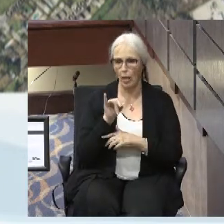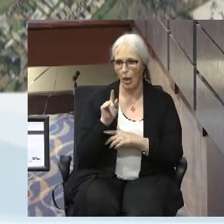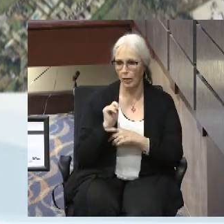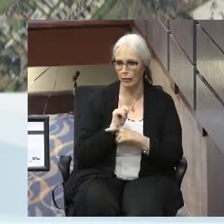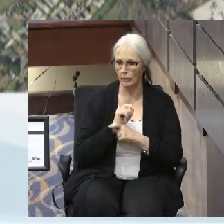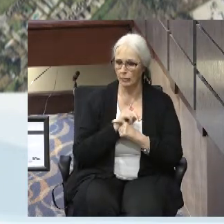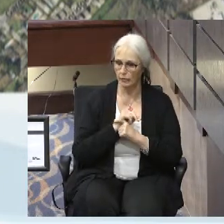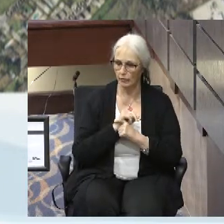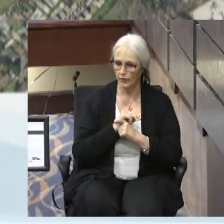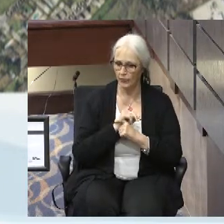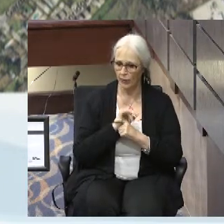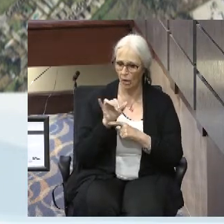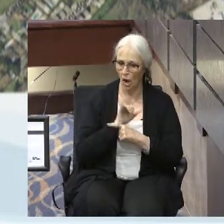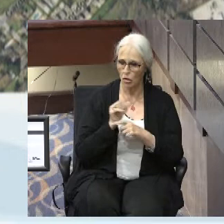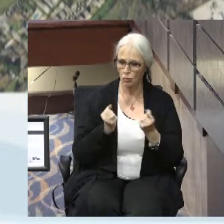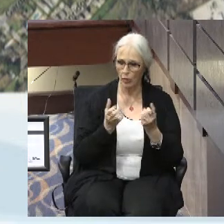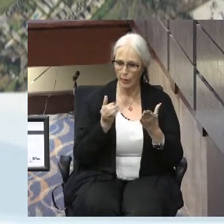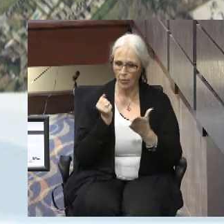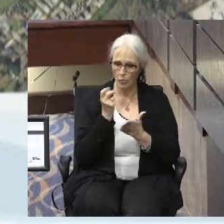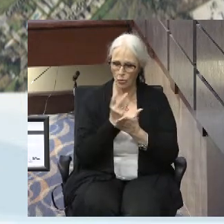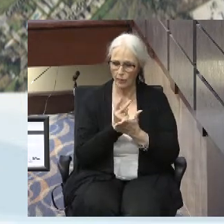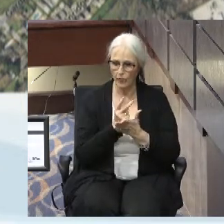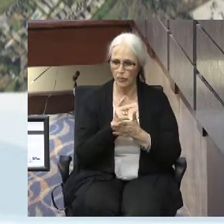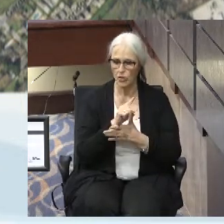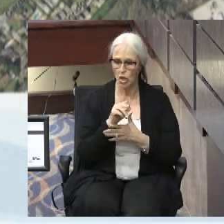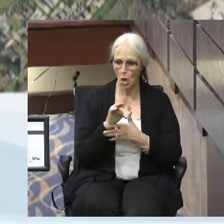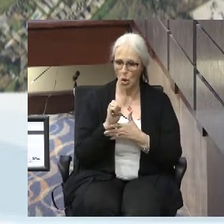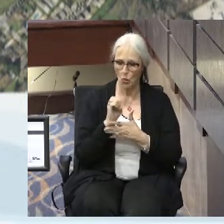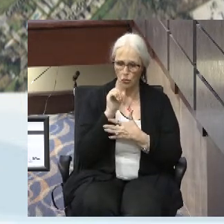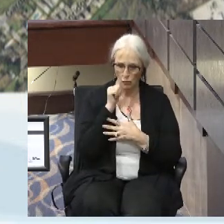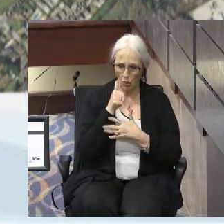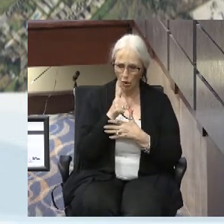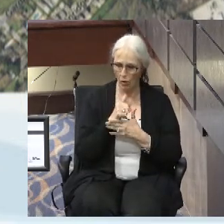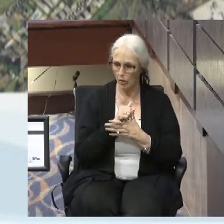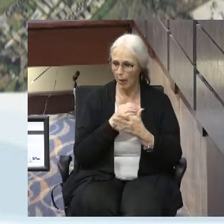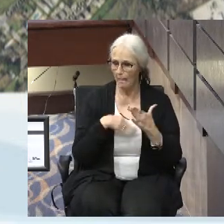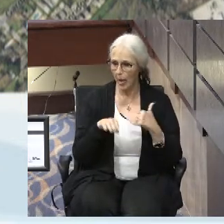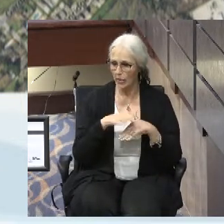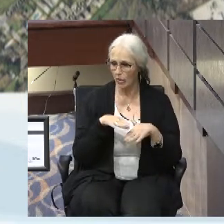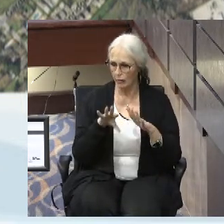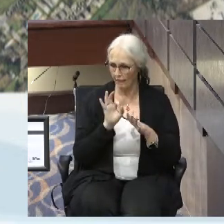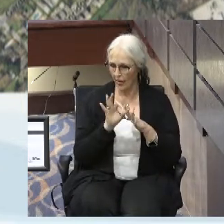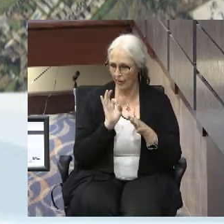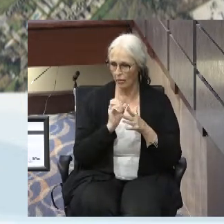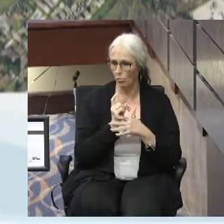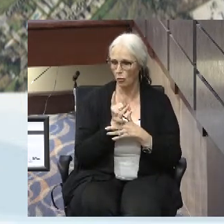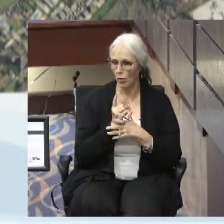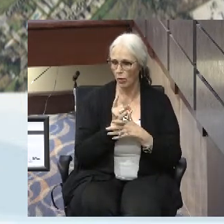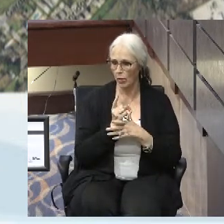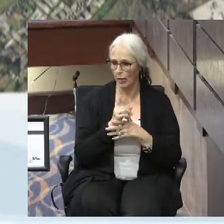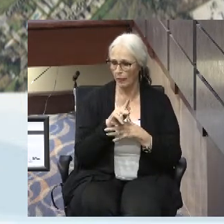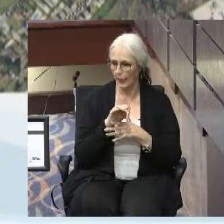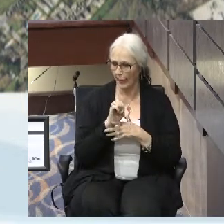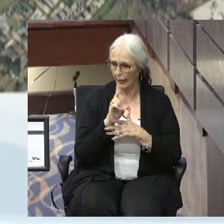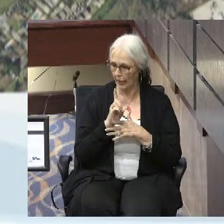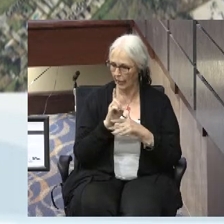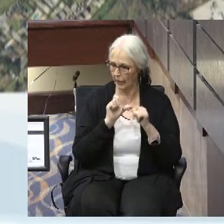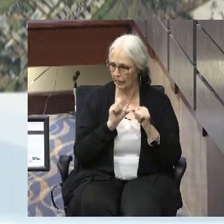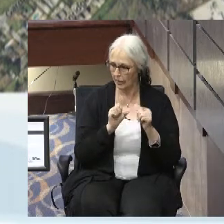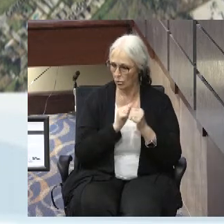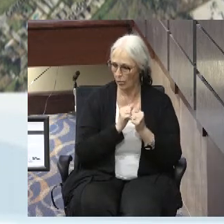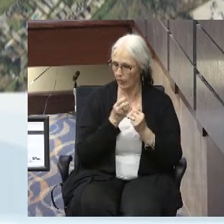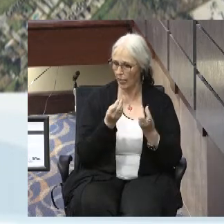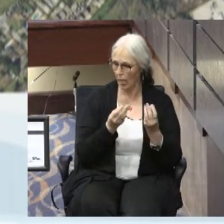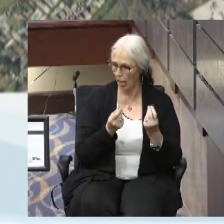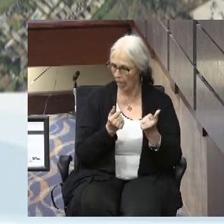Commission also recommended approval of the rezoning from R1B to PUD based on the following findings. 1, the proposed PUD is consistent with the land use component of